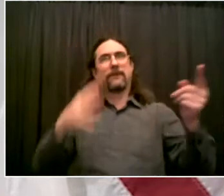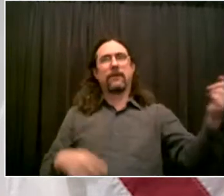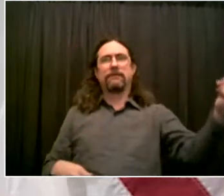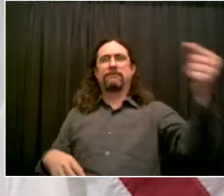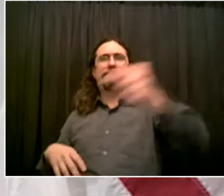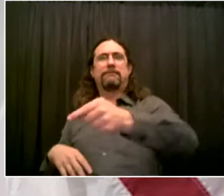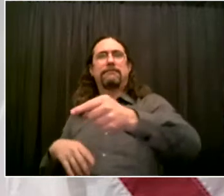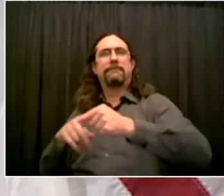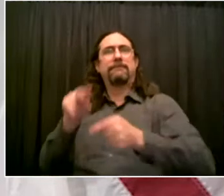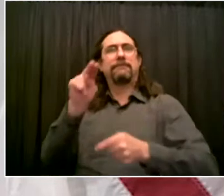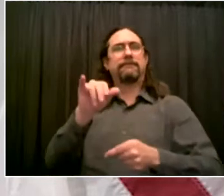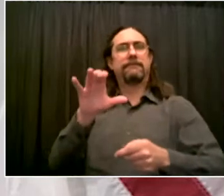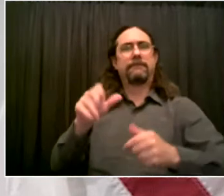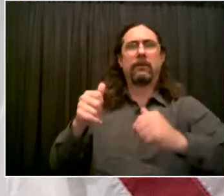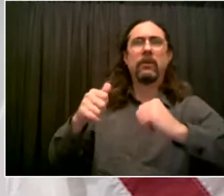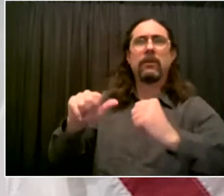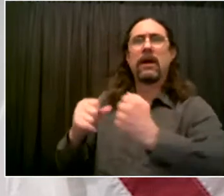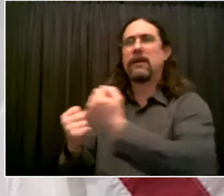that be exploitative even?